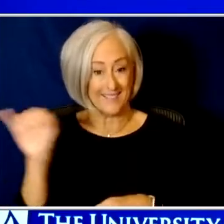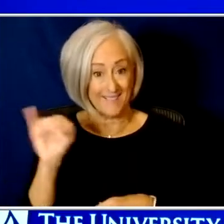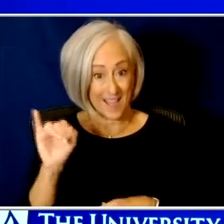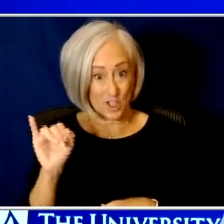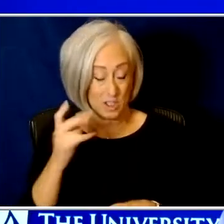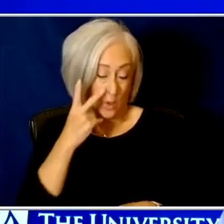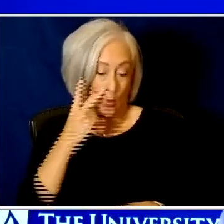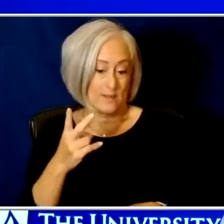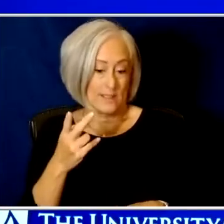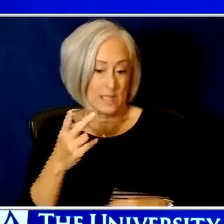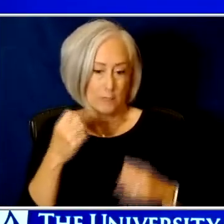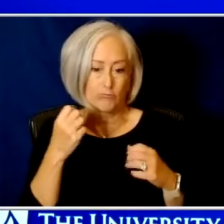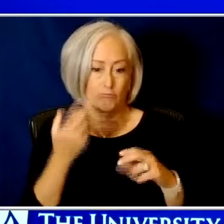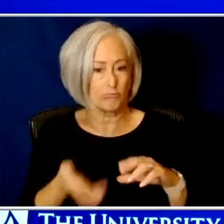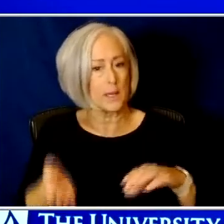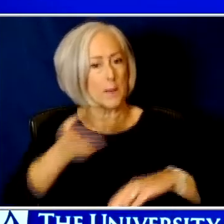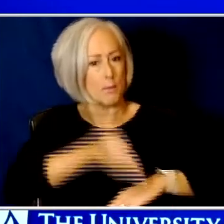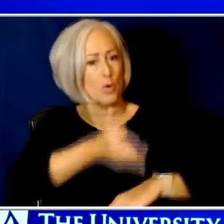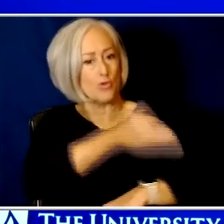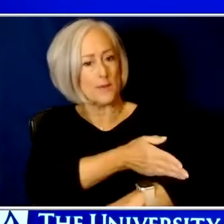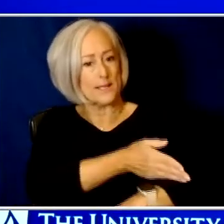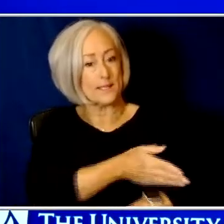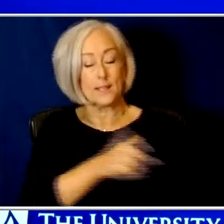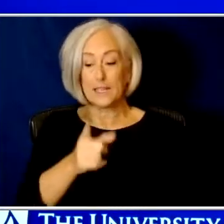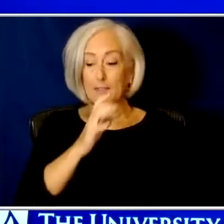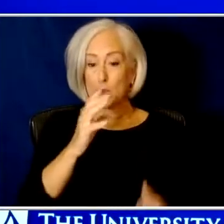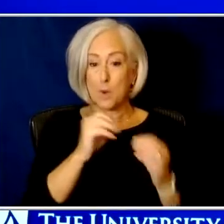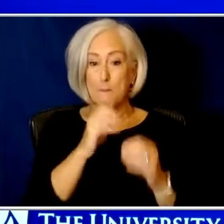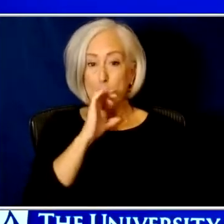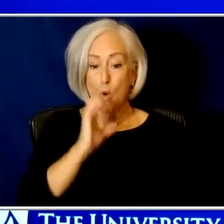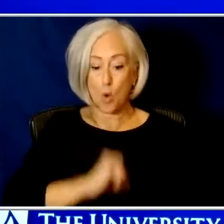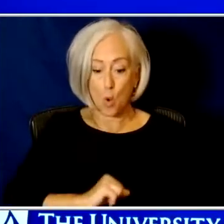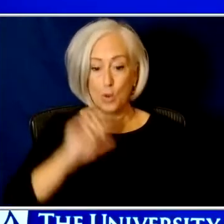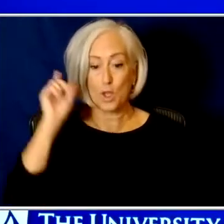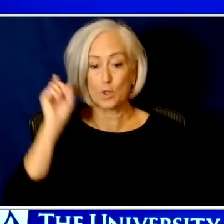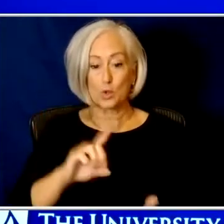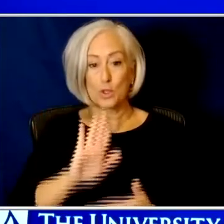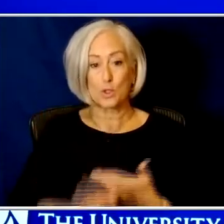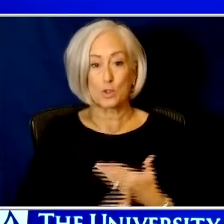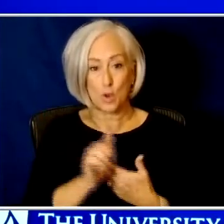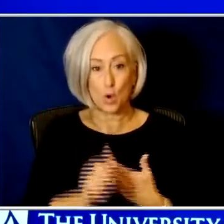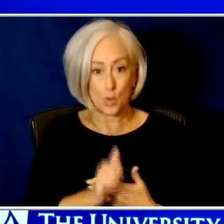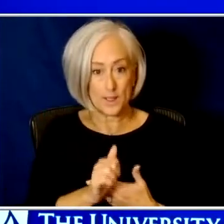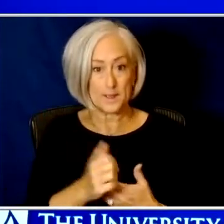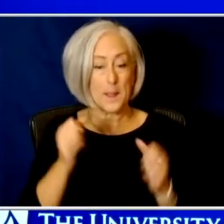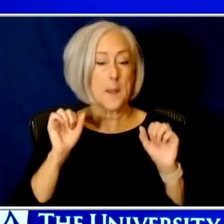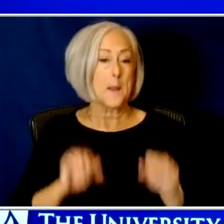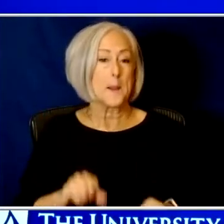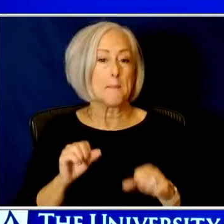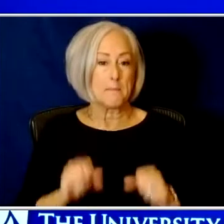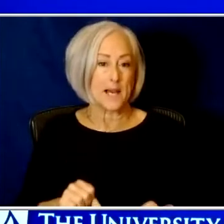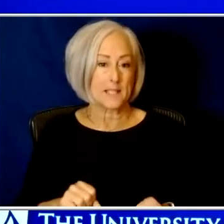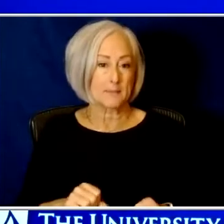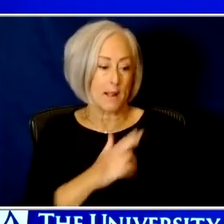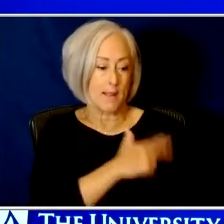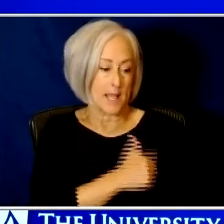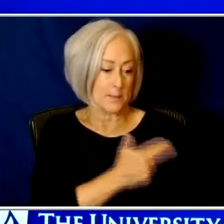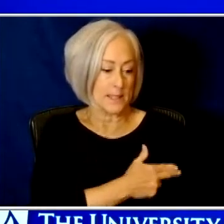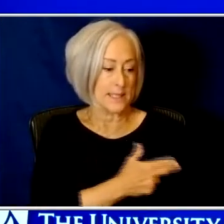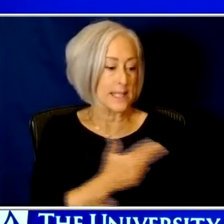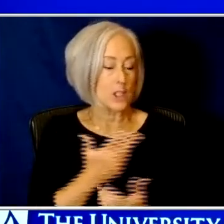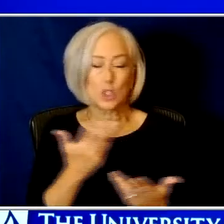challenge, especially as we see the BA.2.75 variant begin to escalate, which I think most of the folks I'm reading says, gosh, we expect that to become a dominant form before